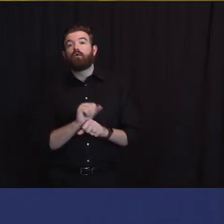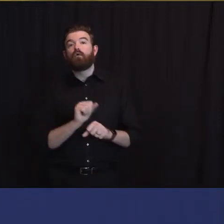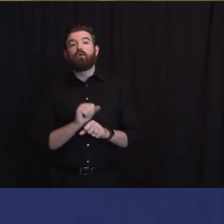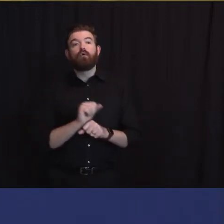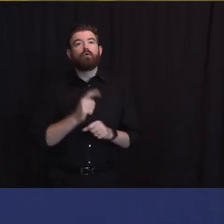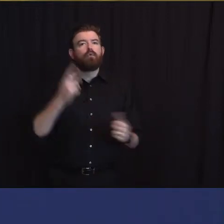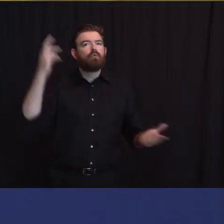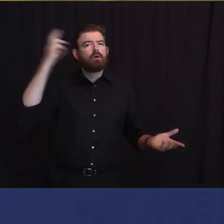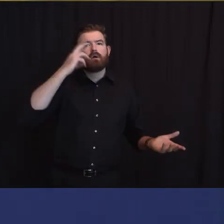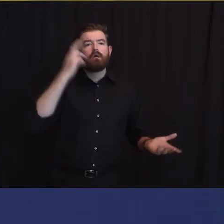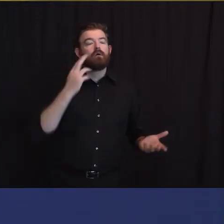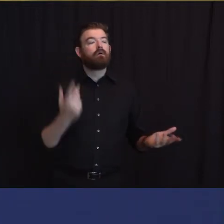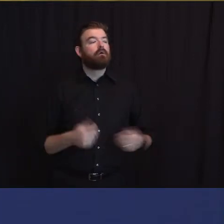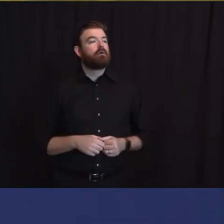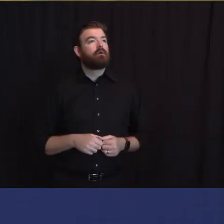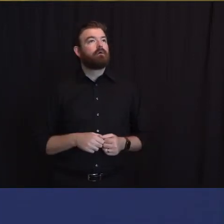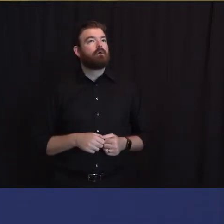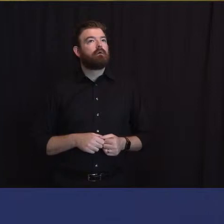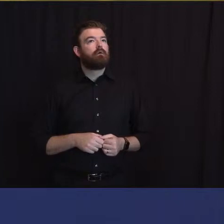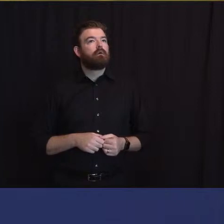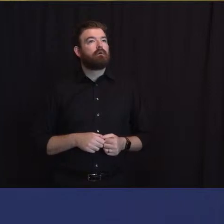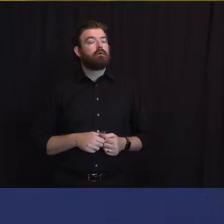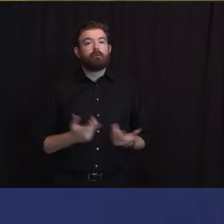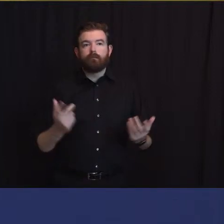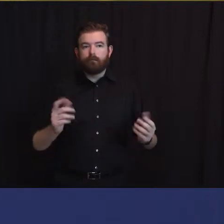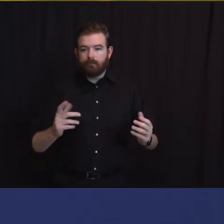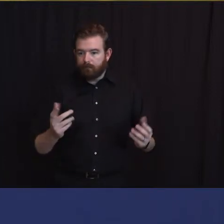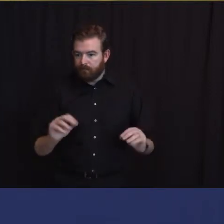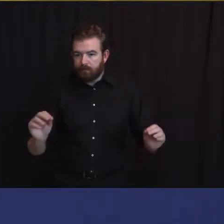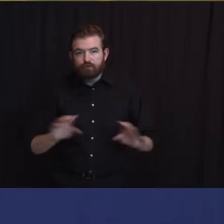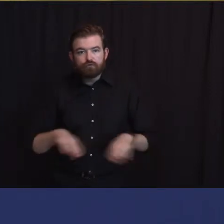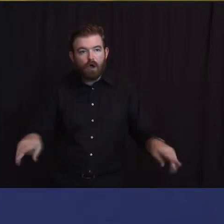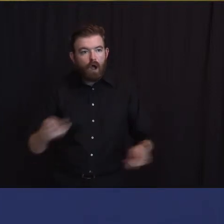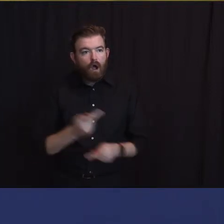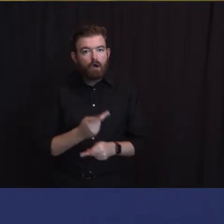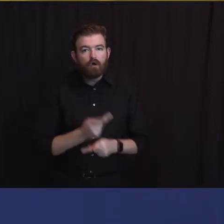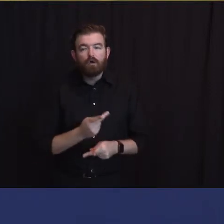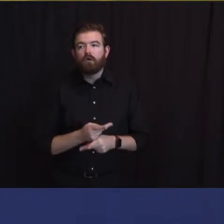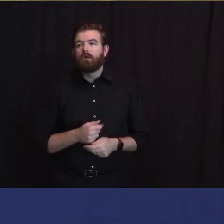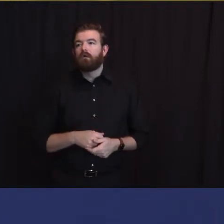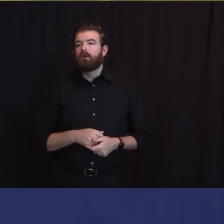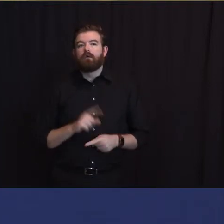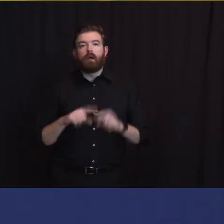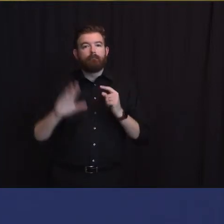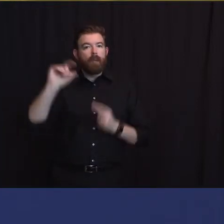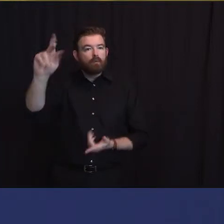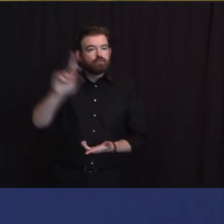person, people being flat out concerned or afraid to get back into the mix.